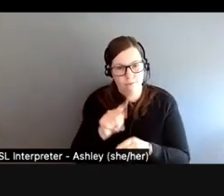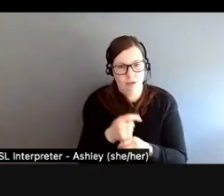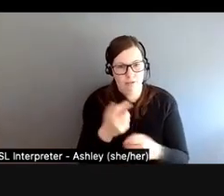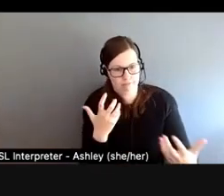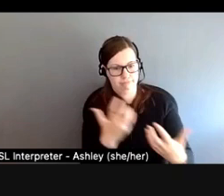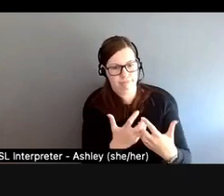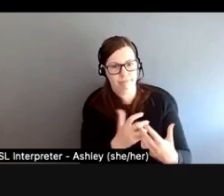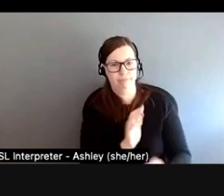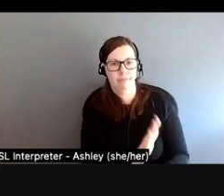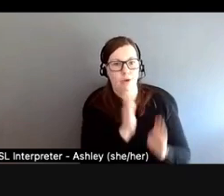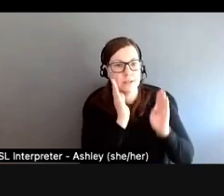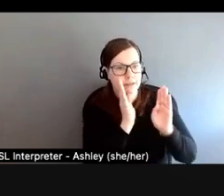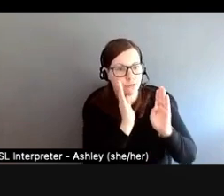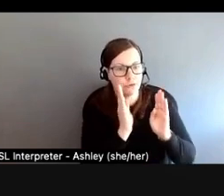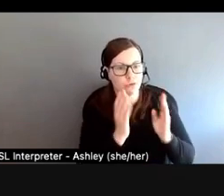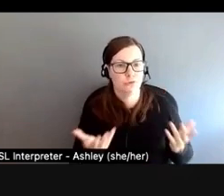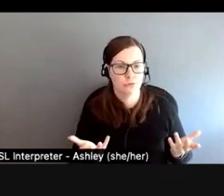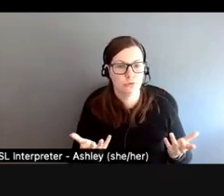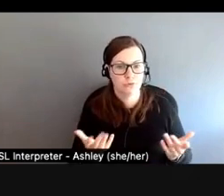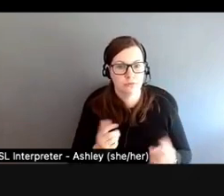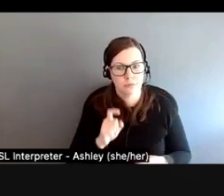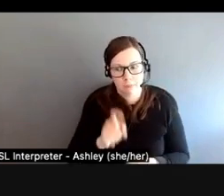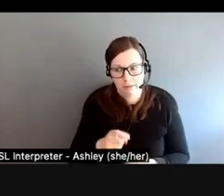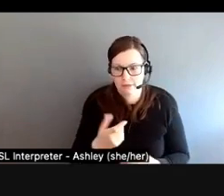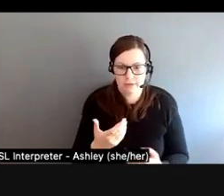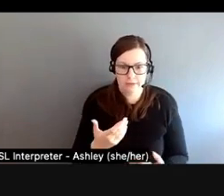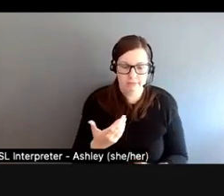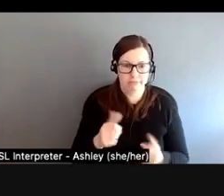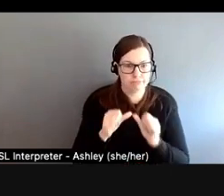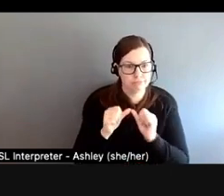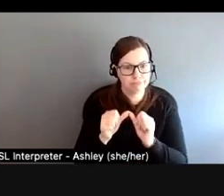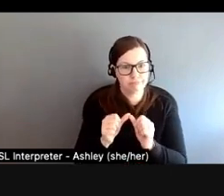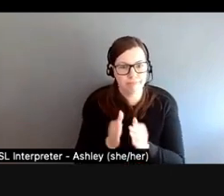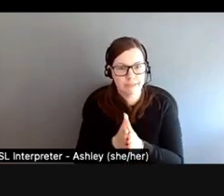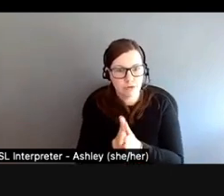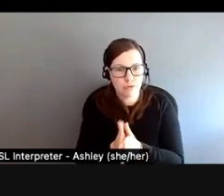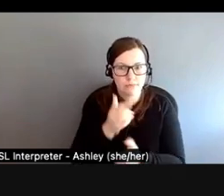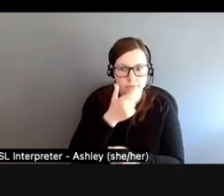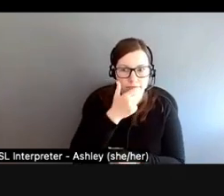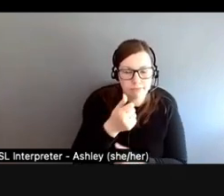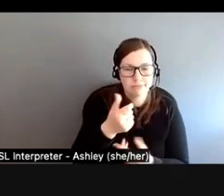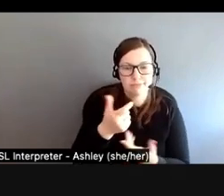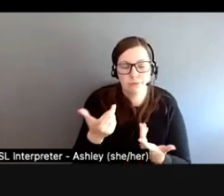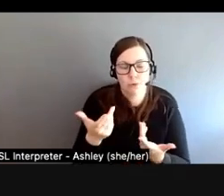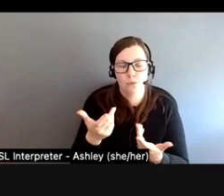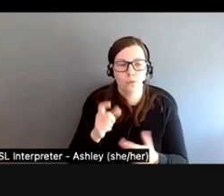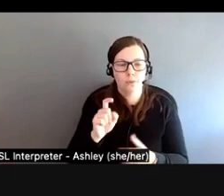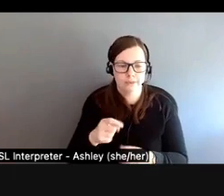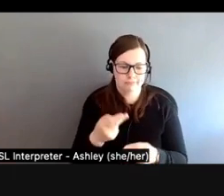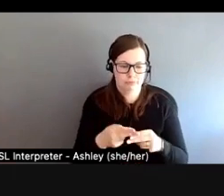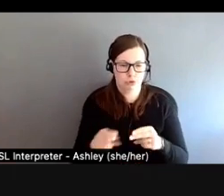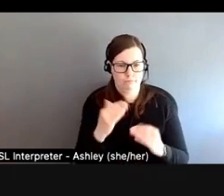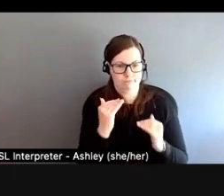or stay interested in viewing the content or viewing the topic and be able to